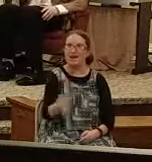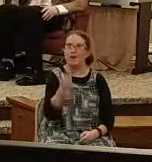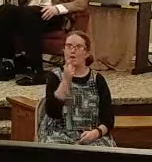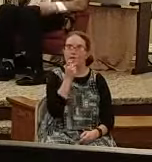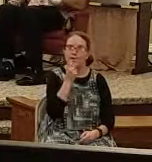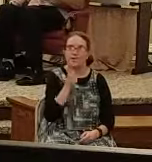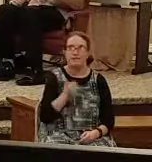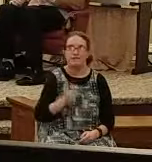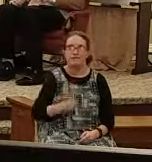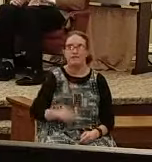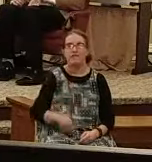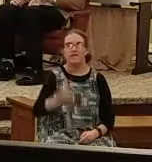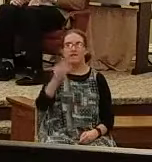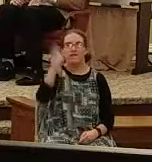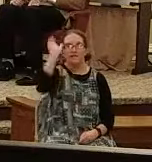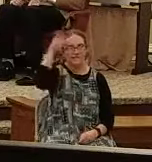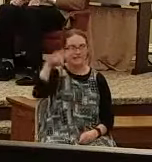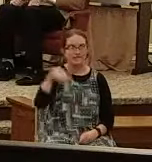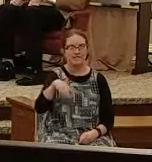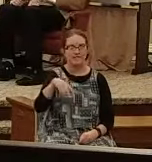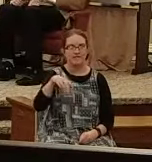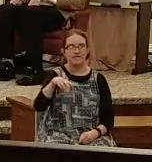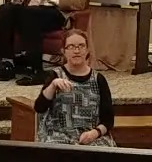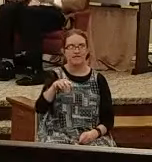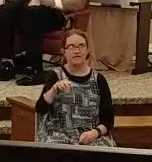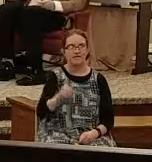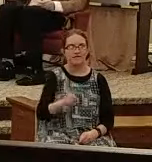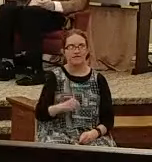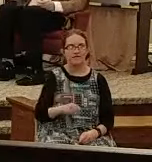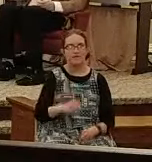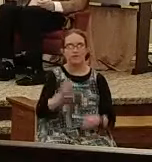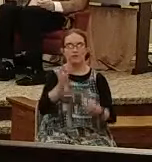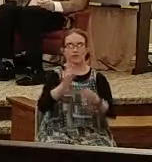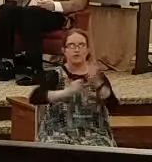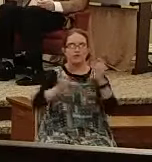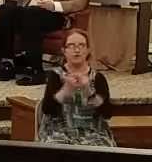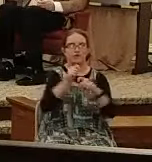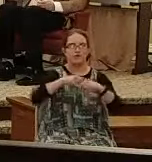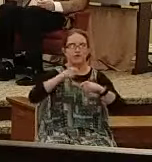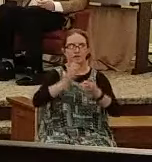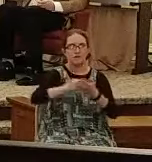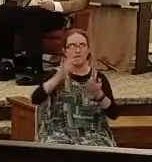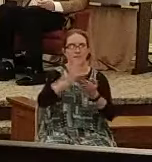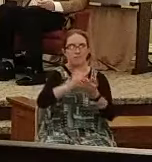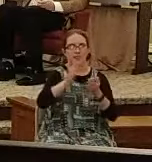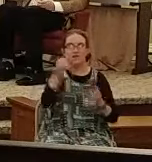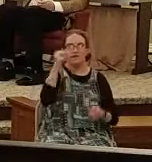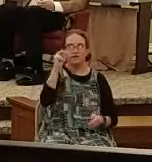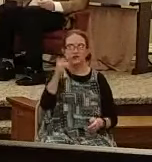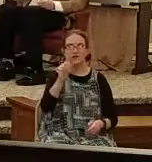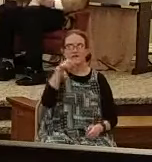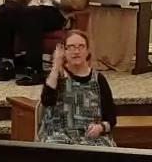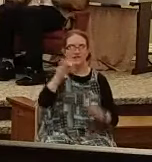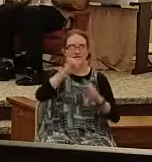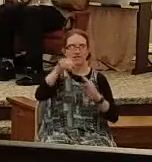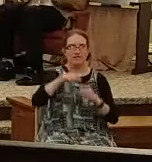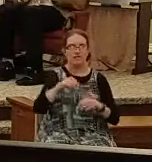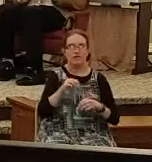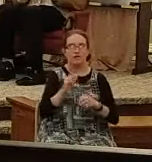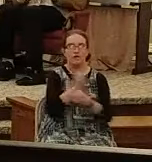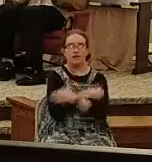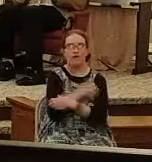was, Satan tempts him to miraculously turn the stones into bread. Notice what he said. But what John said about it. Love not the